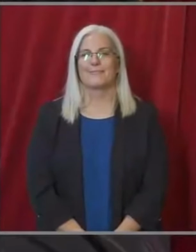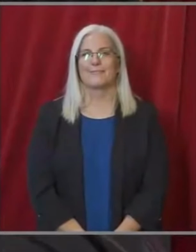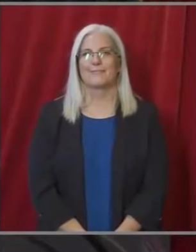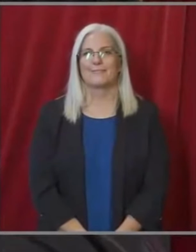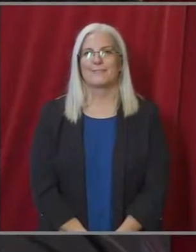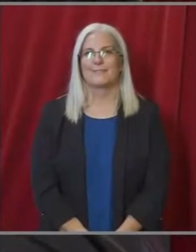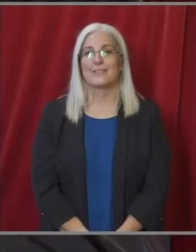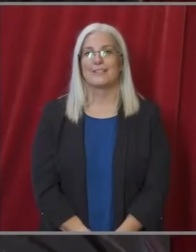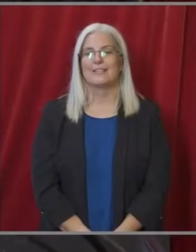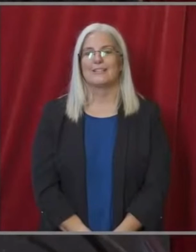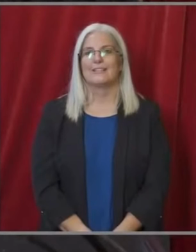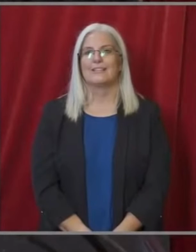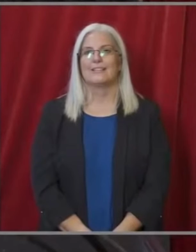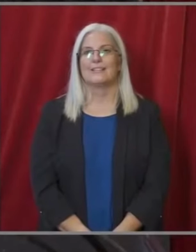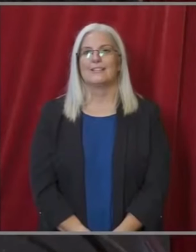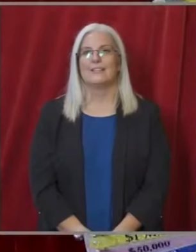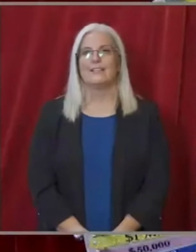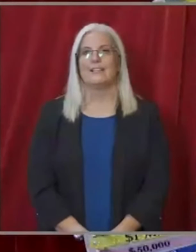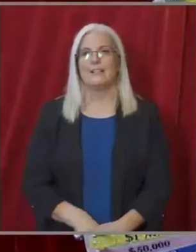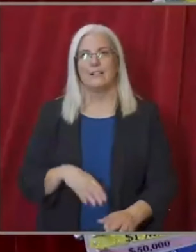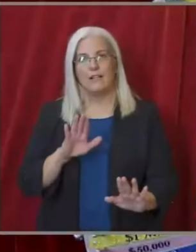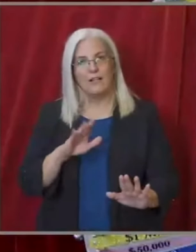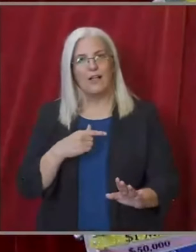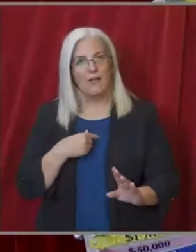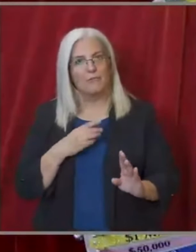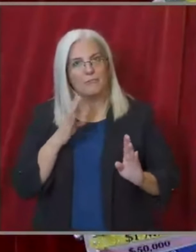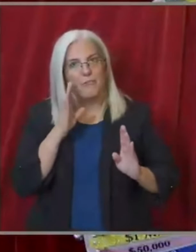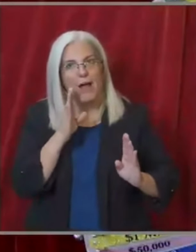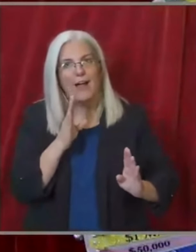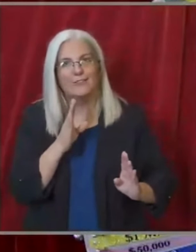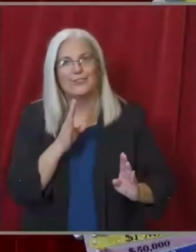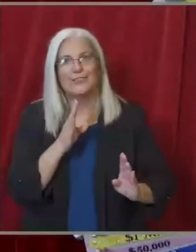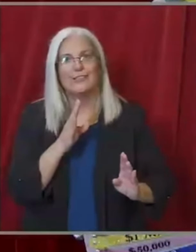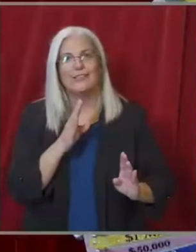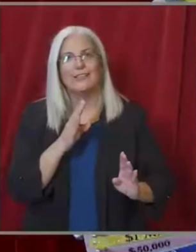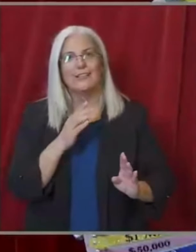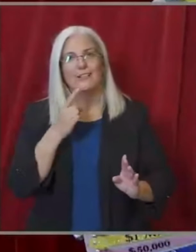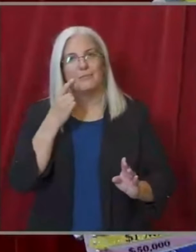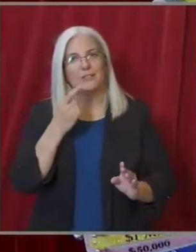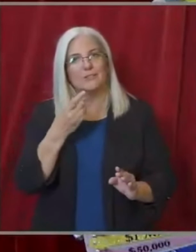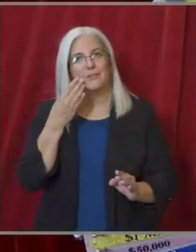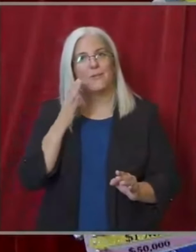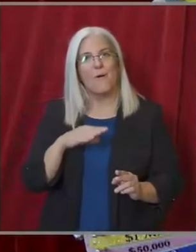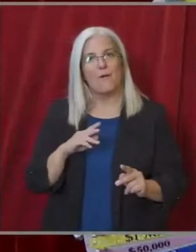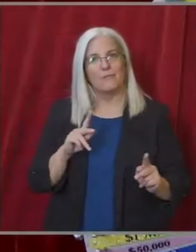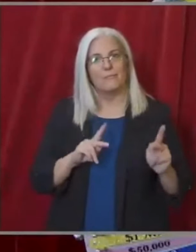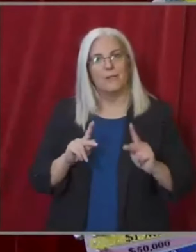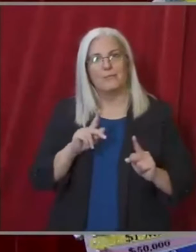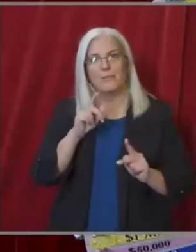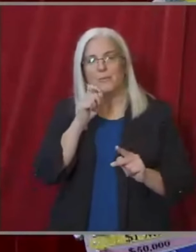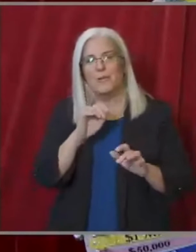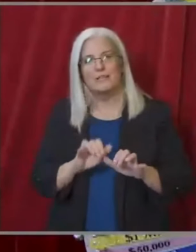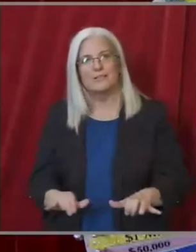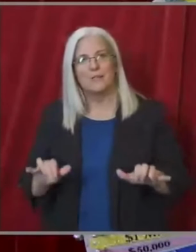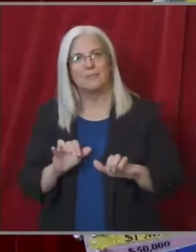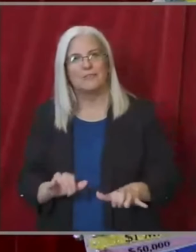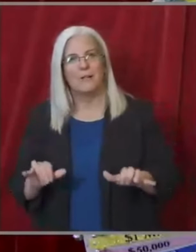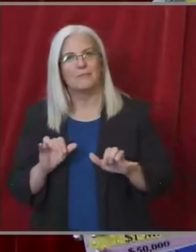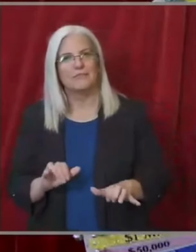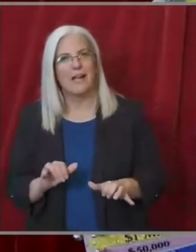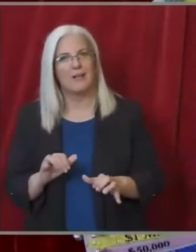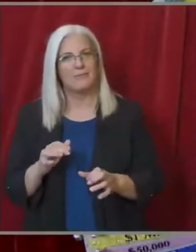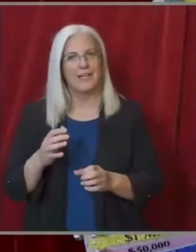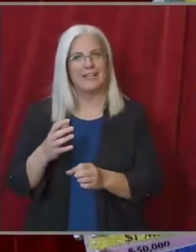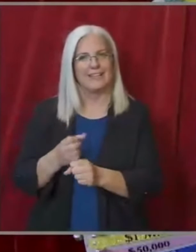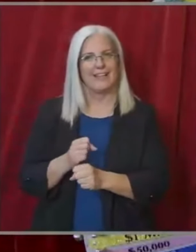Now, I'm paying close attention to statistical odds, given the population, whether any counties getting an advantage here. Okay.